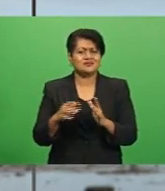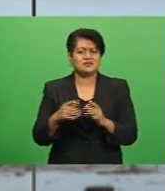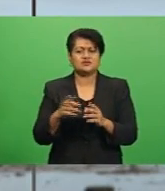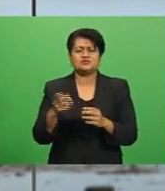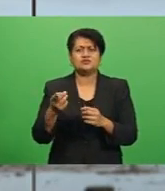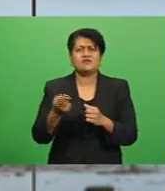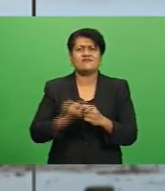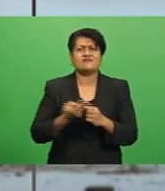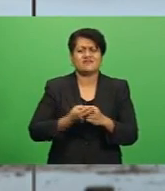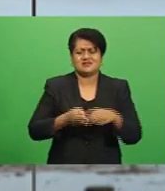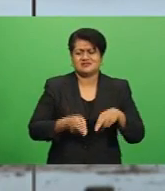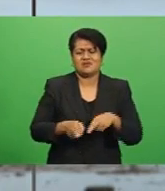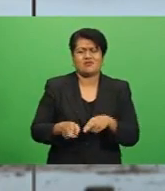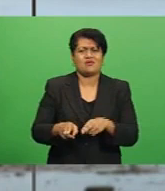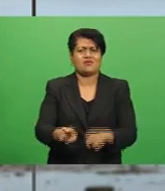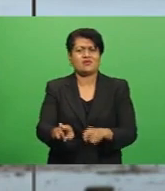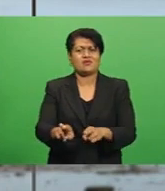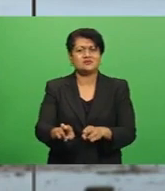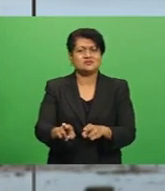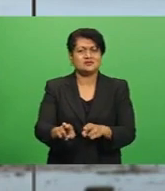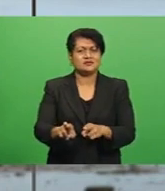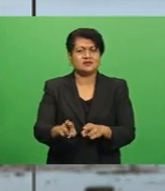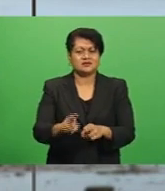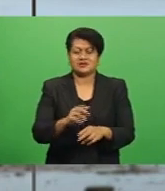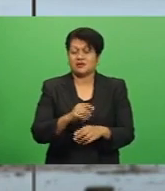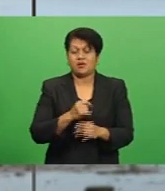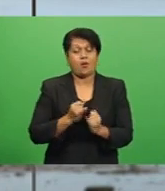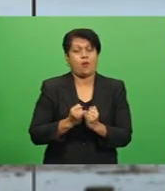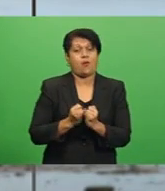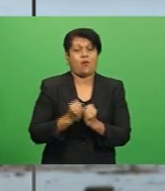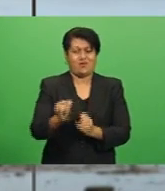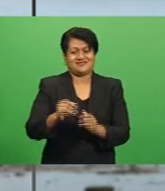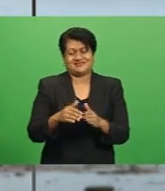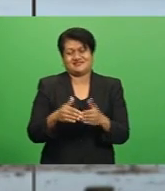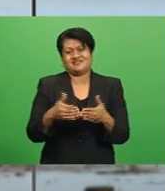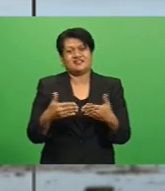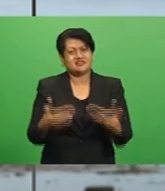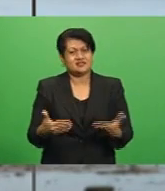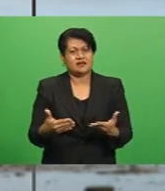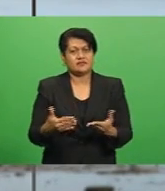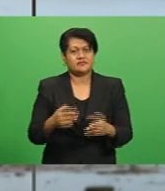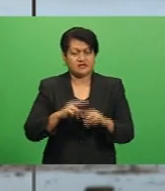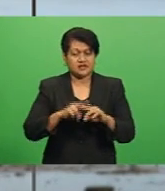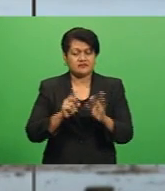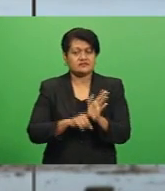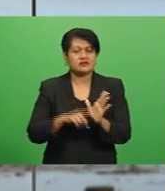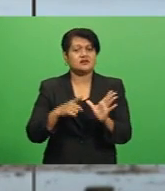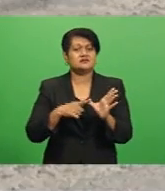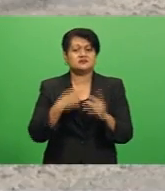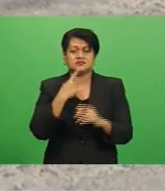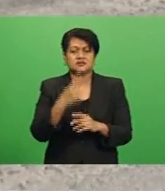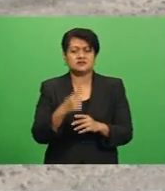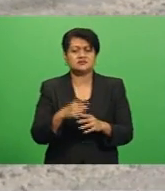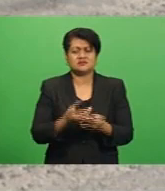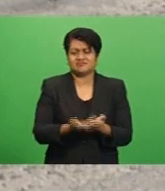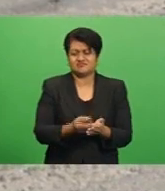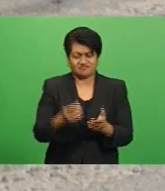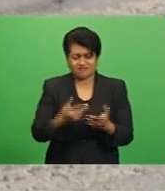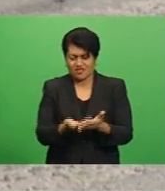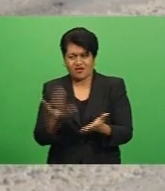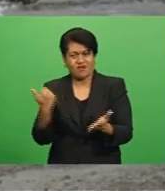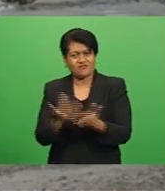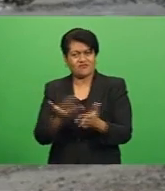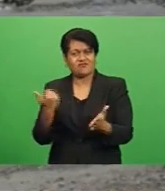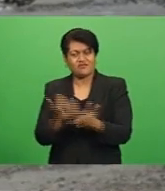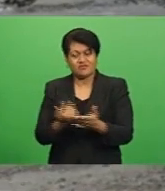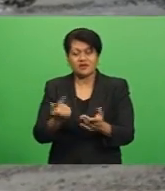potholes, which the Fiji Roads Authority admits are some of the worst in recent times. The FRA says the best solution is to tear off and rehabilitate parts